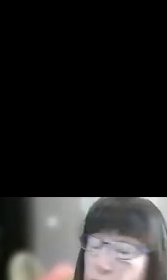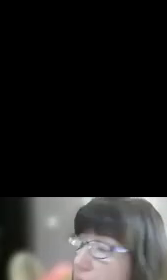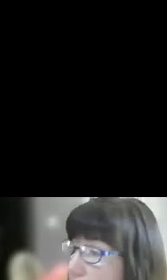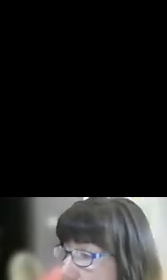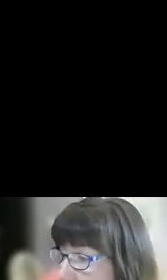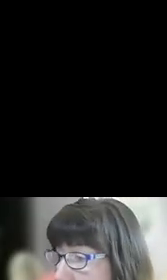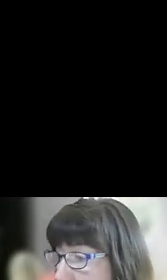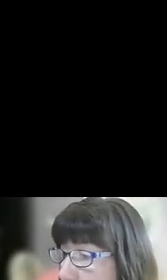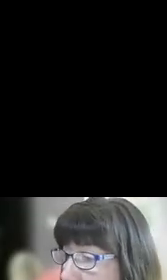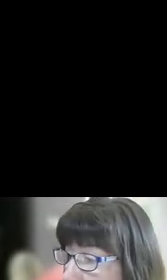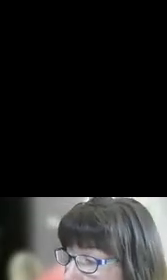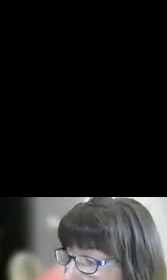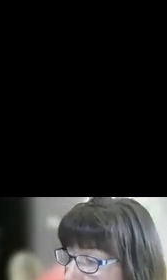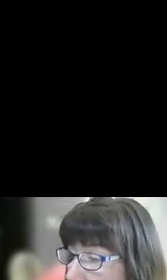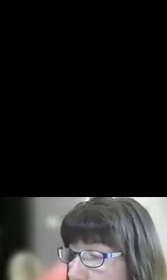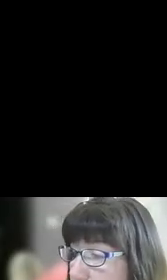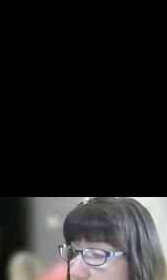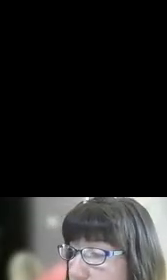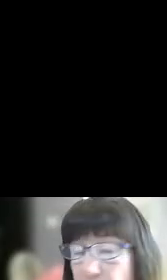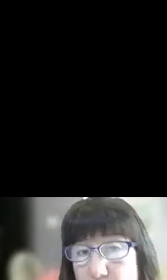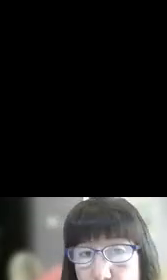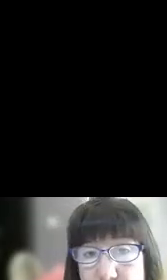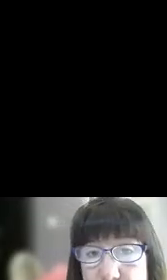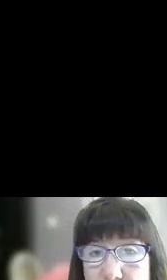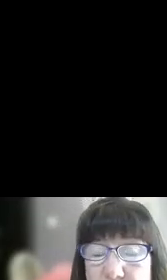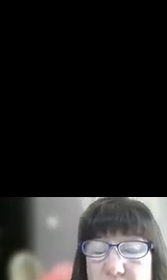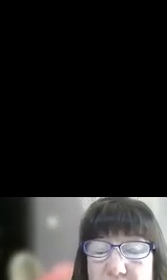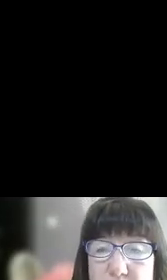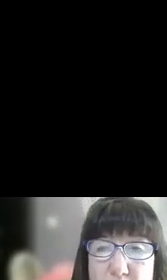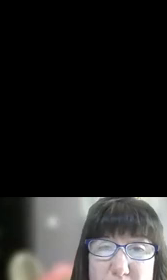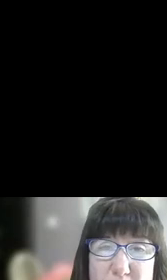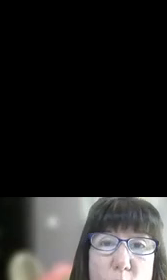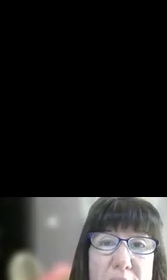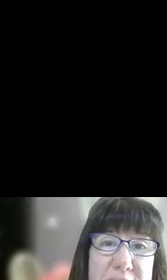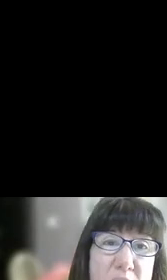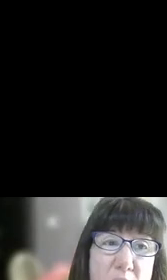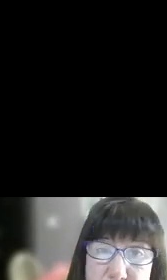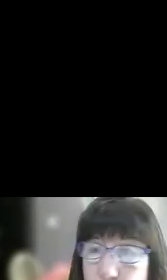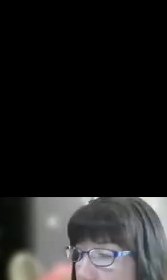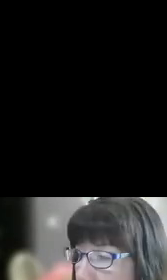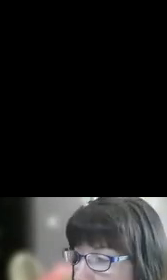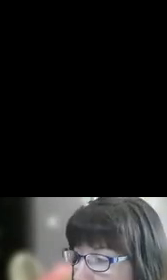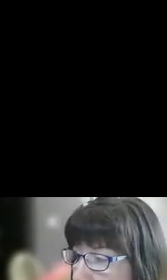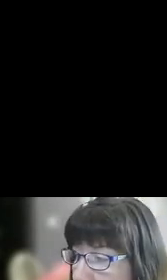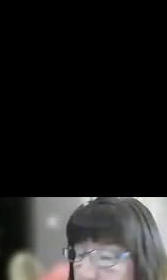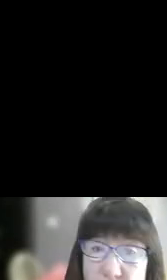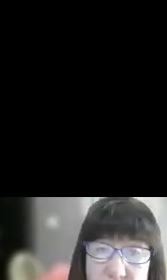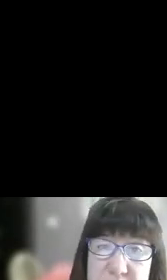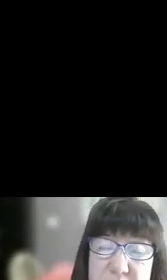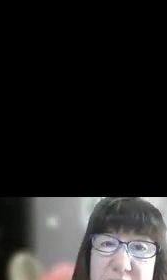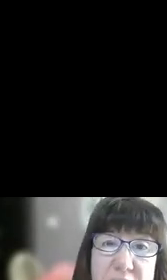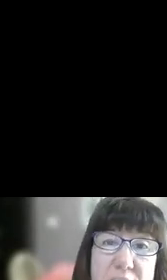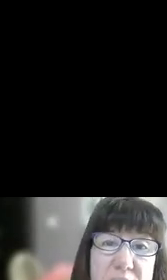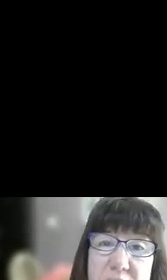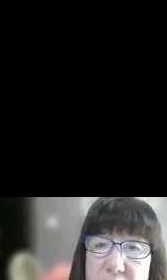Excellent. So Greg, I'm going to keep you online here as well. We had another question that came in about what's the optimal number of credit hours